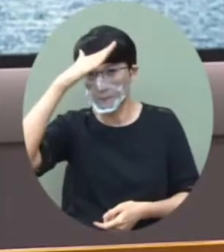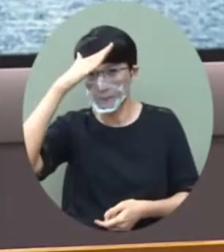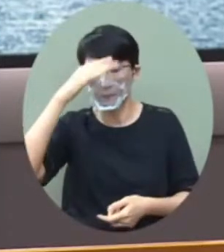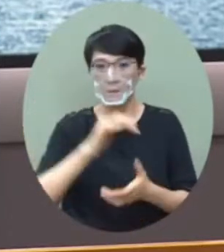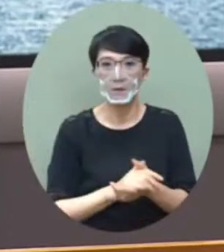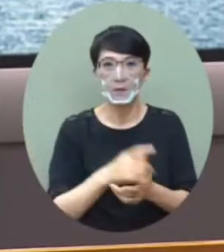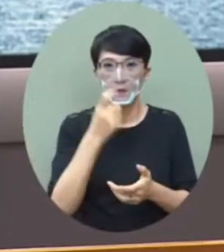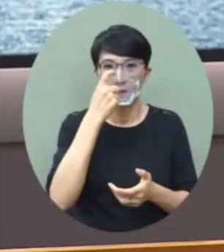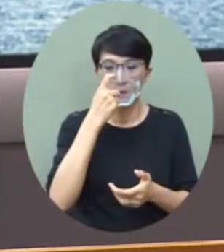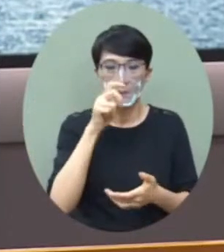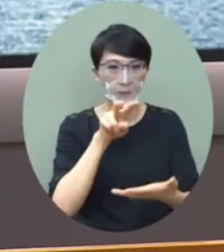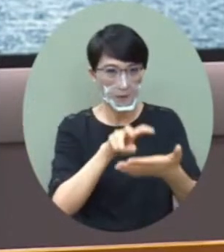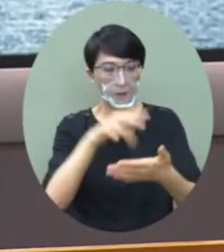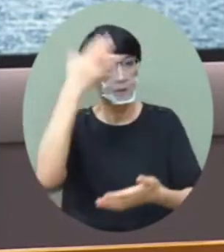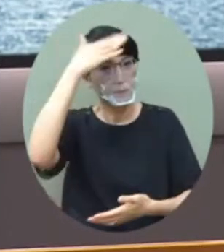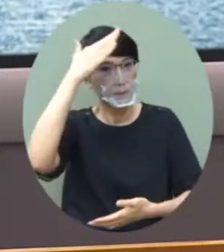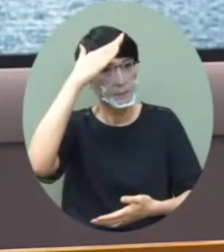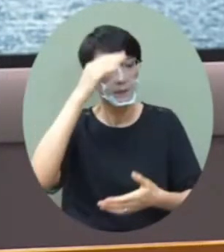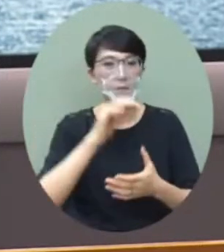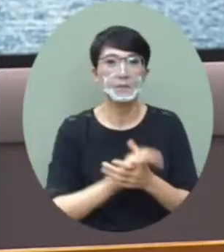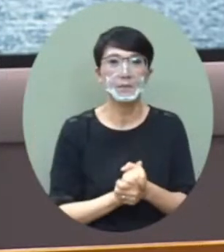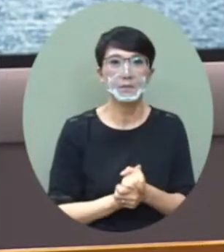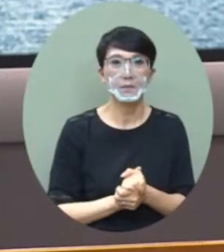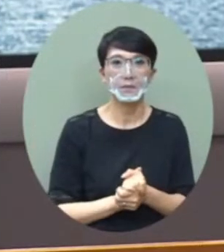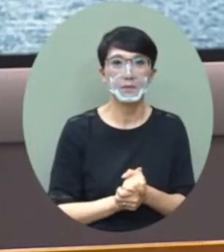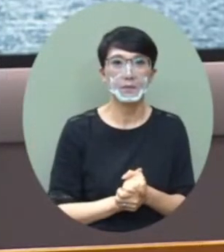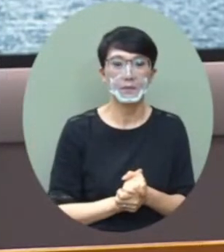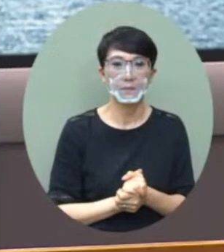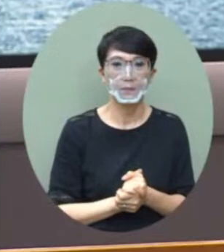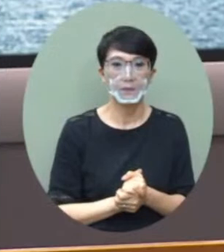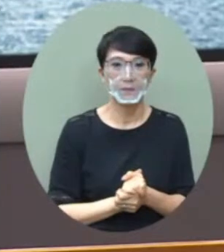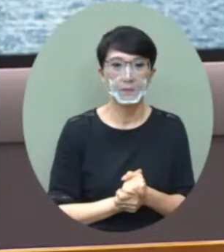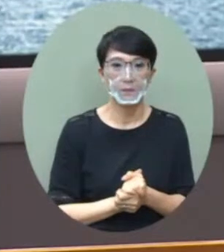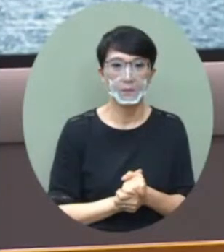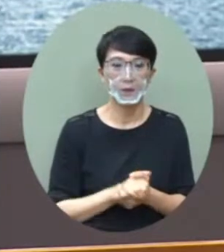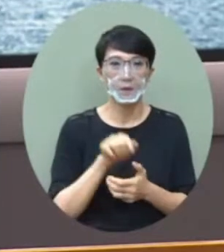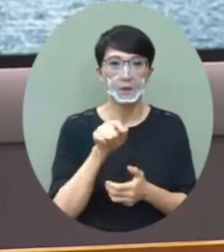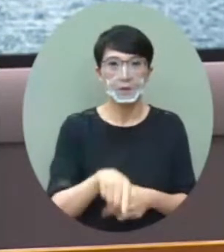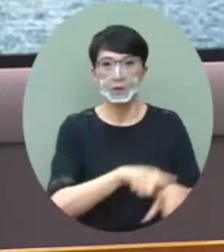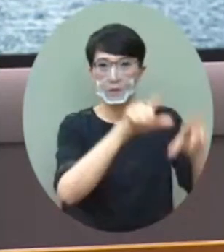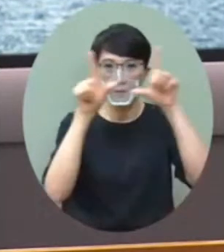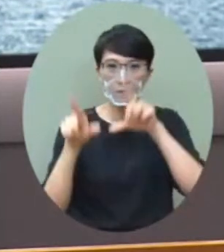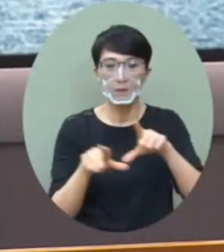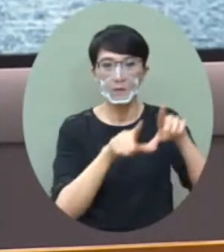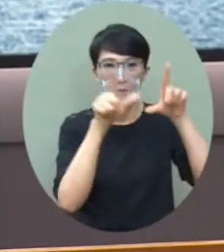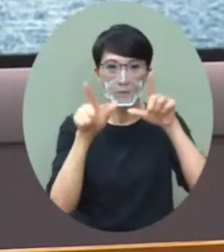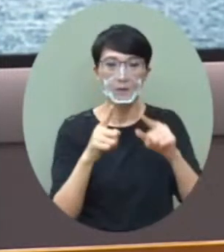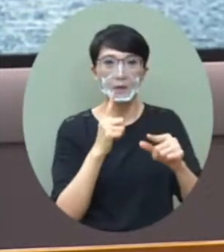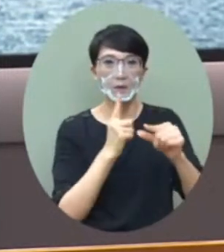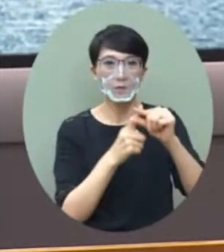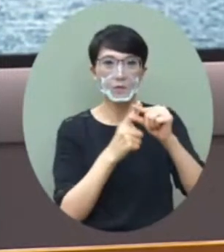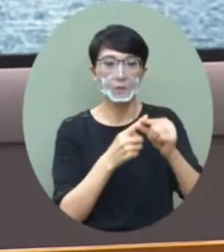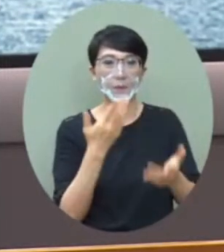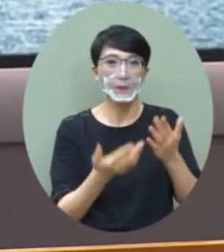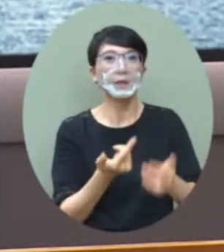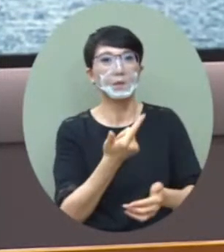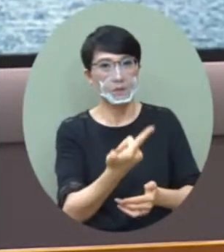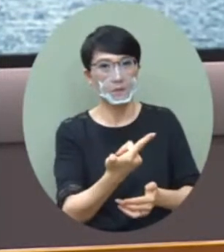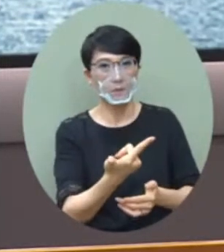visiting mainland medical health expert in Hong Kong, many of them know English, and of